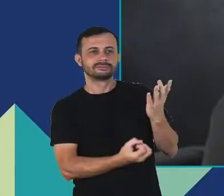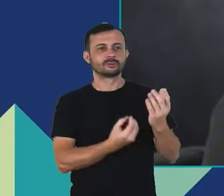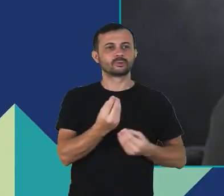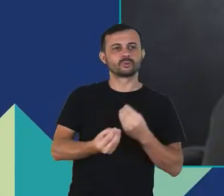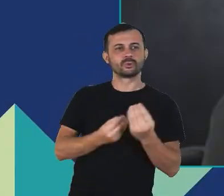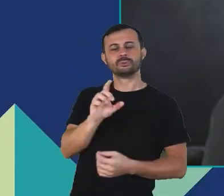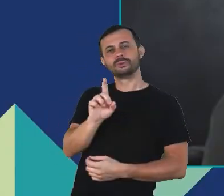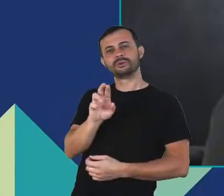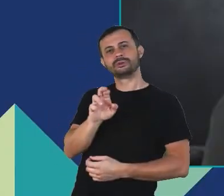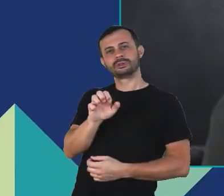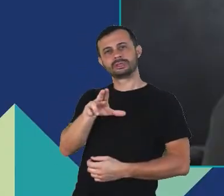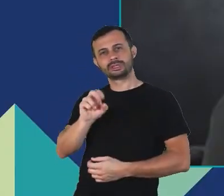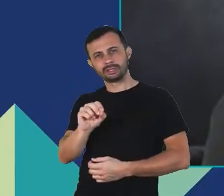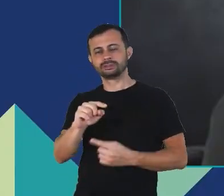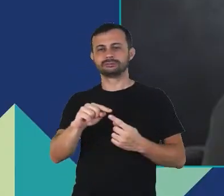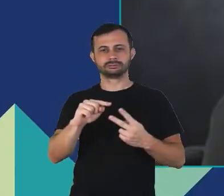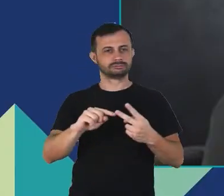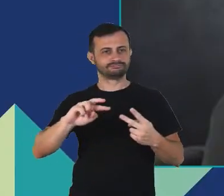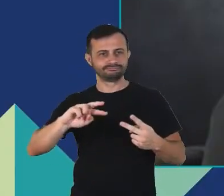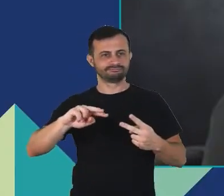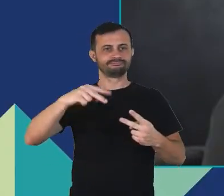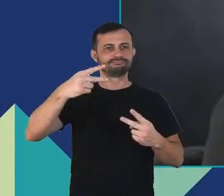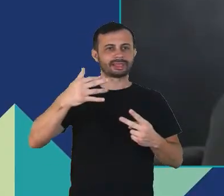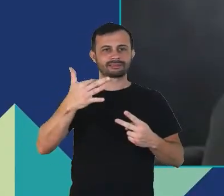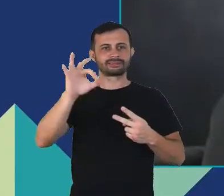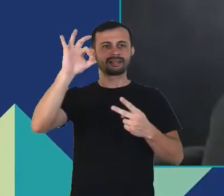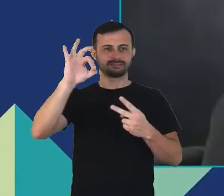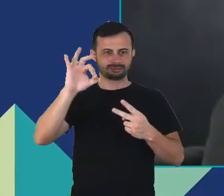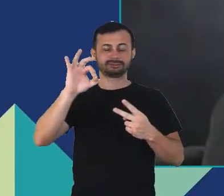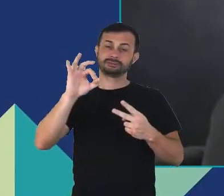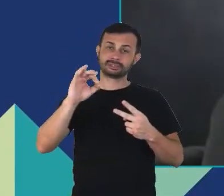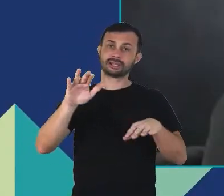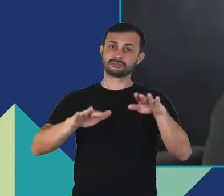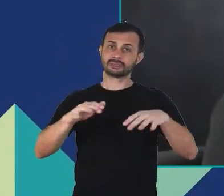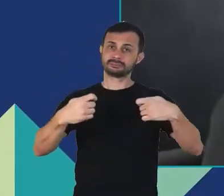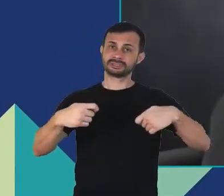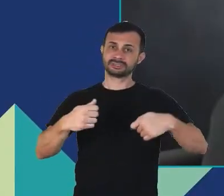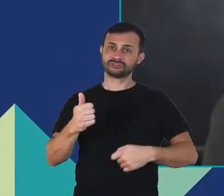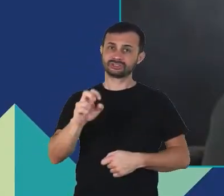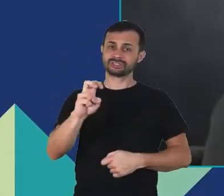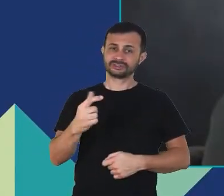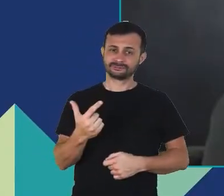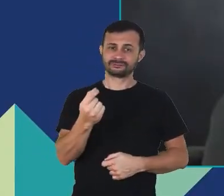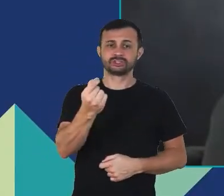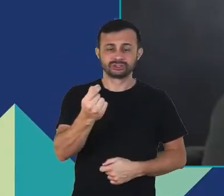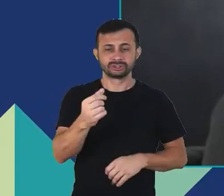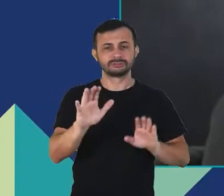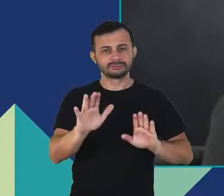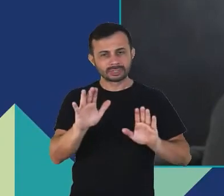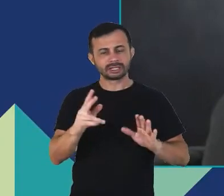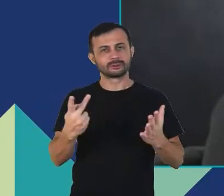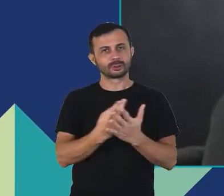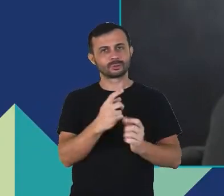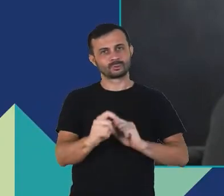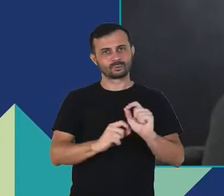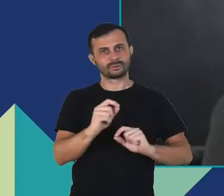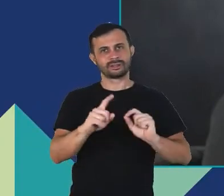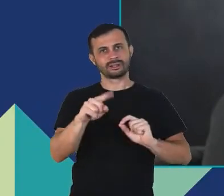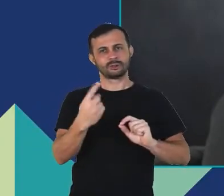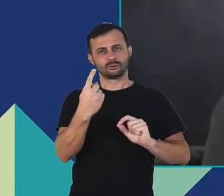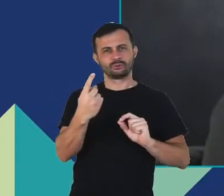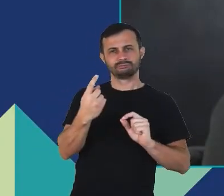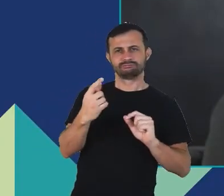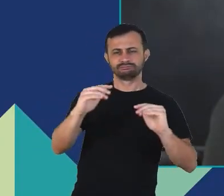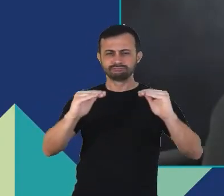15, but in terms of the actual value of an extreme